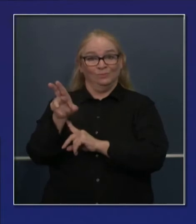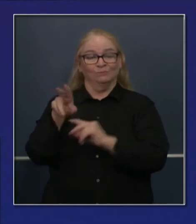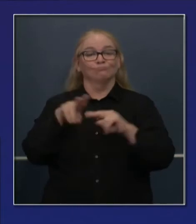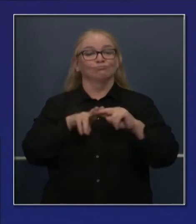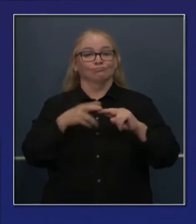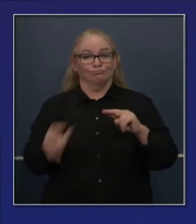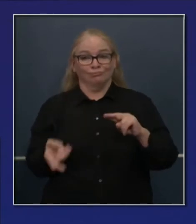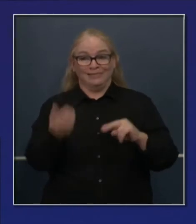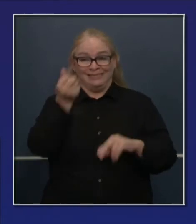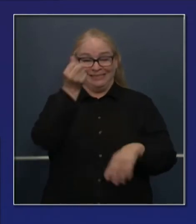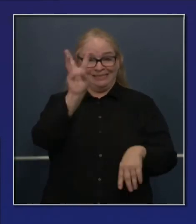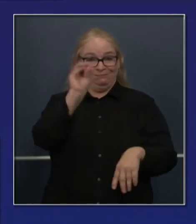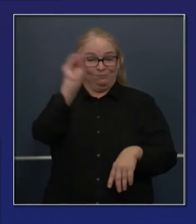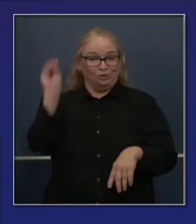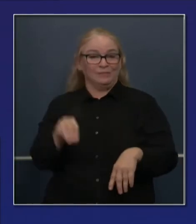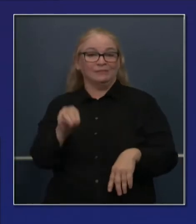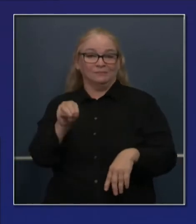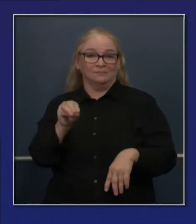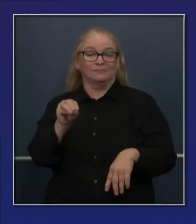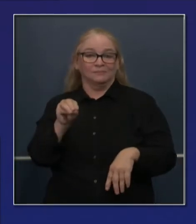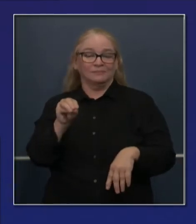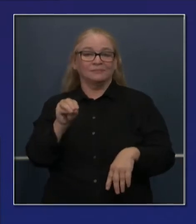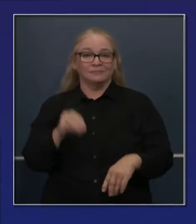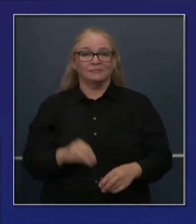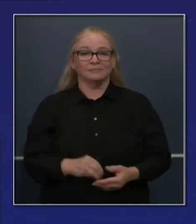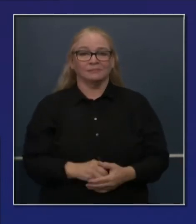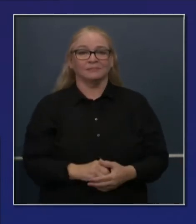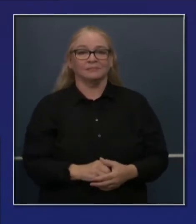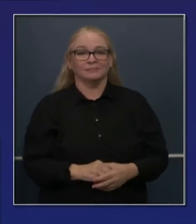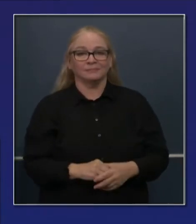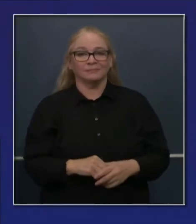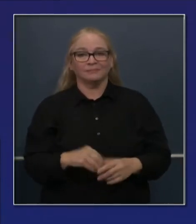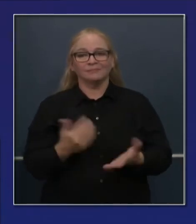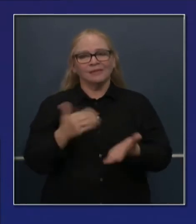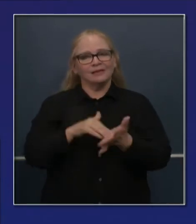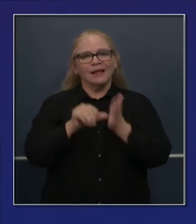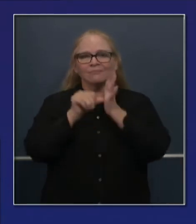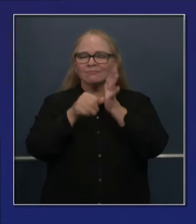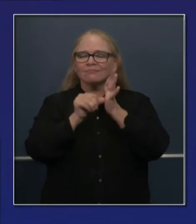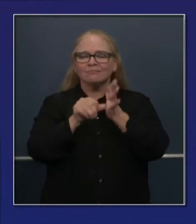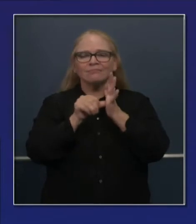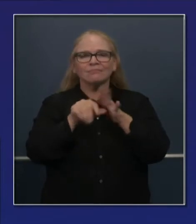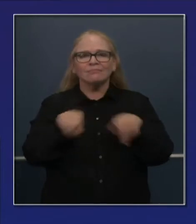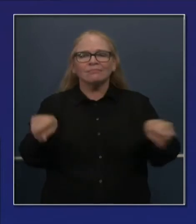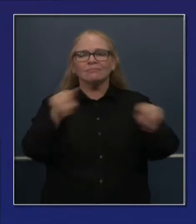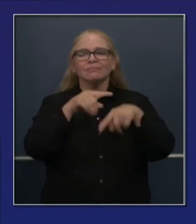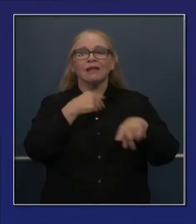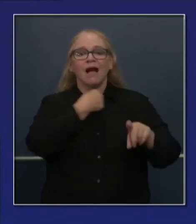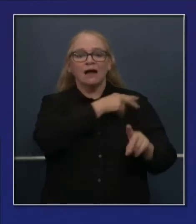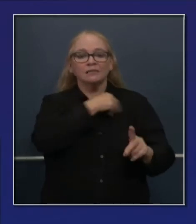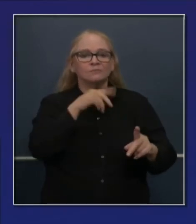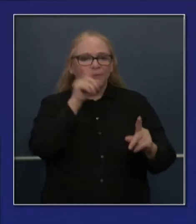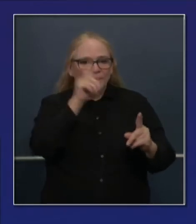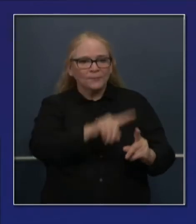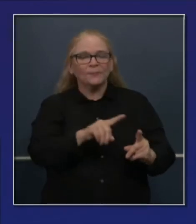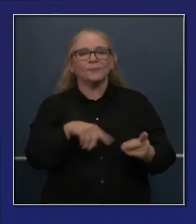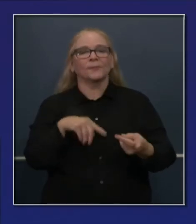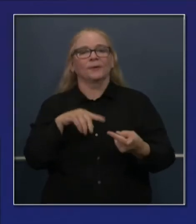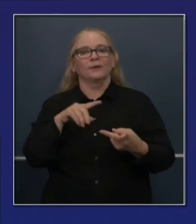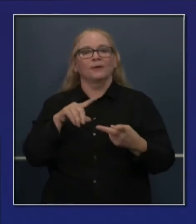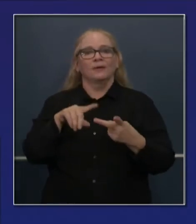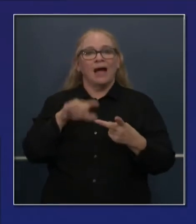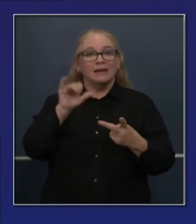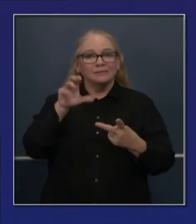2-week period. So again, hospitalizations as well as ICU admissions trending in the right